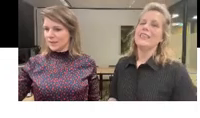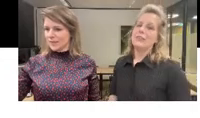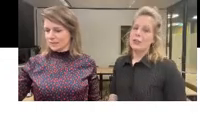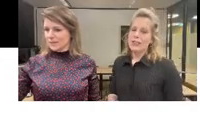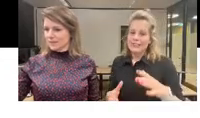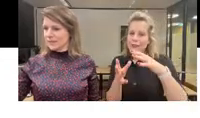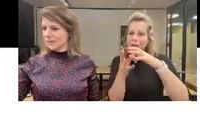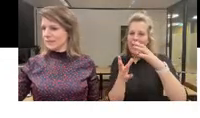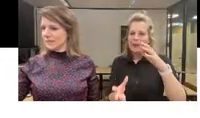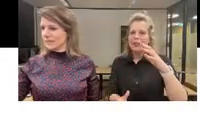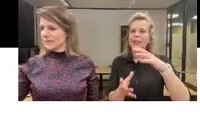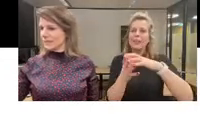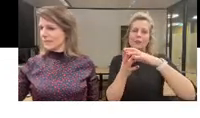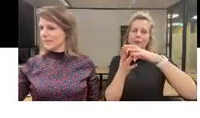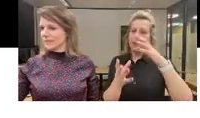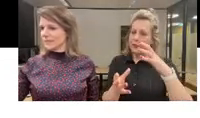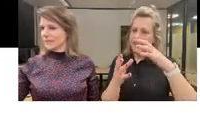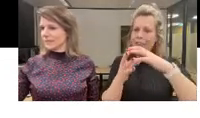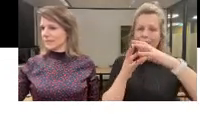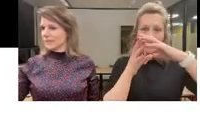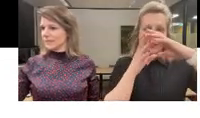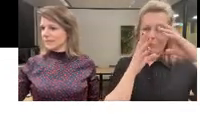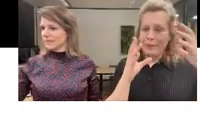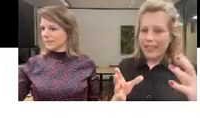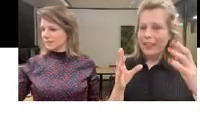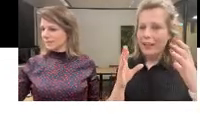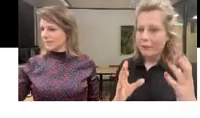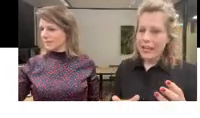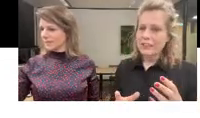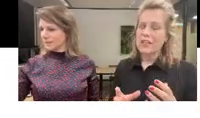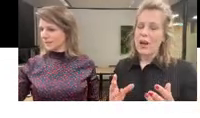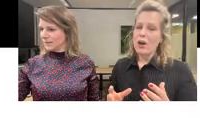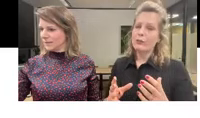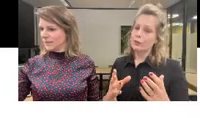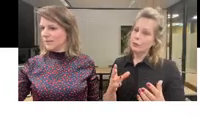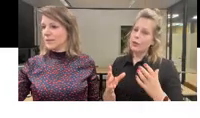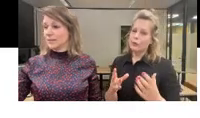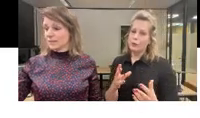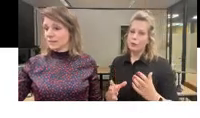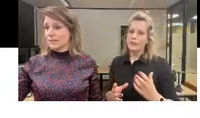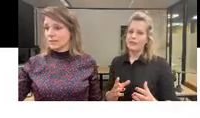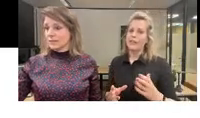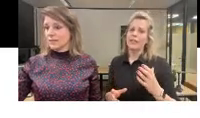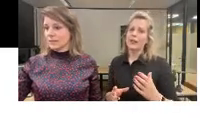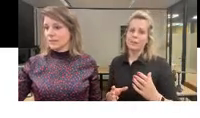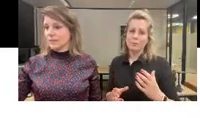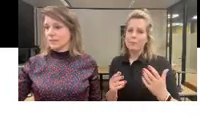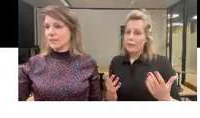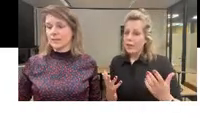42.59. So that's a very, very big effect of 2 or 3 weeks